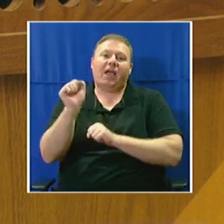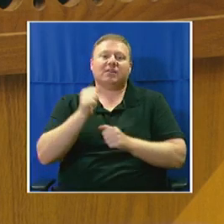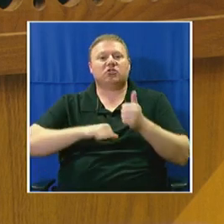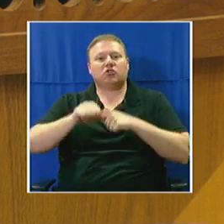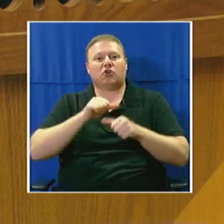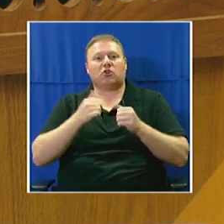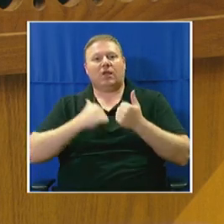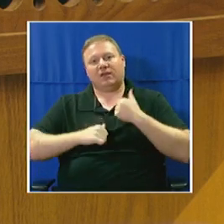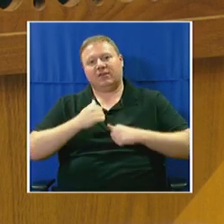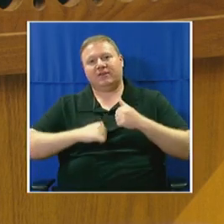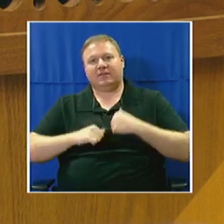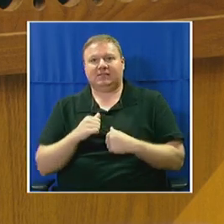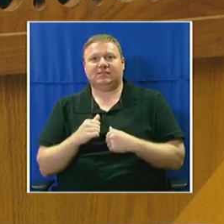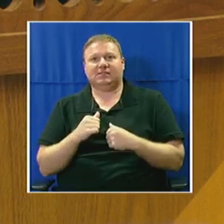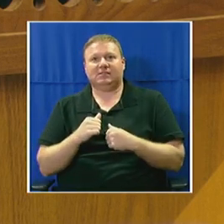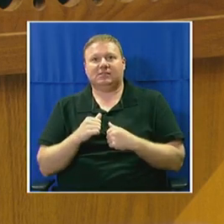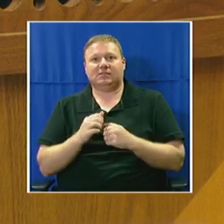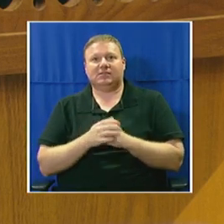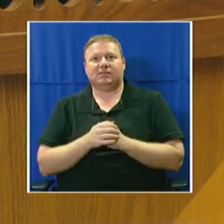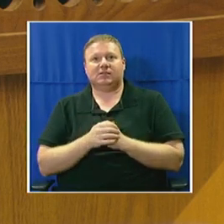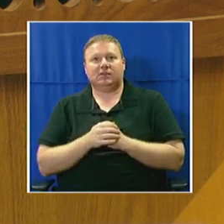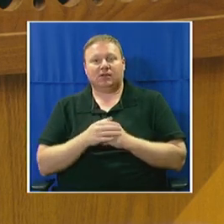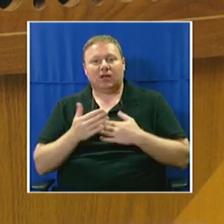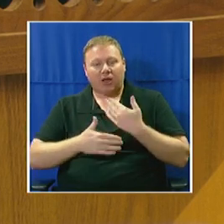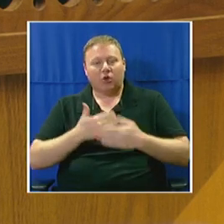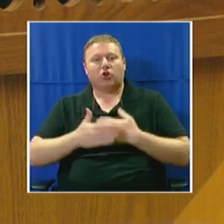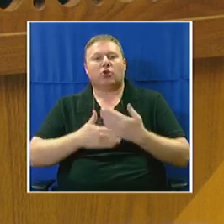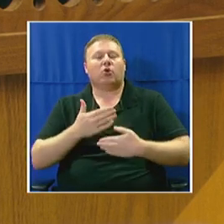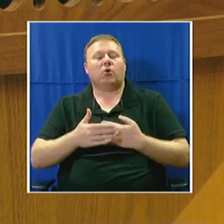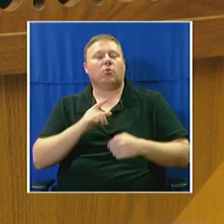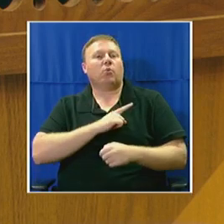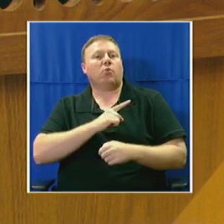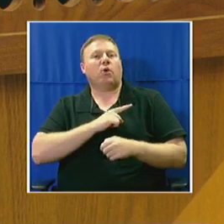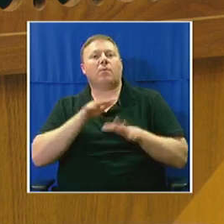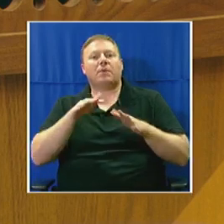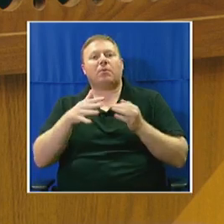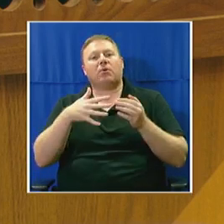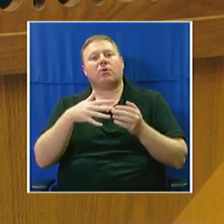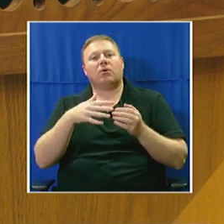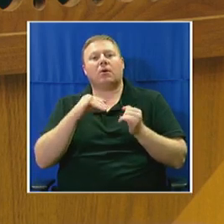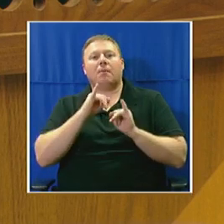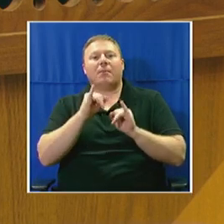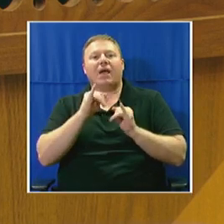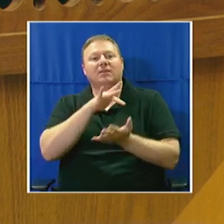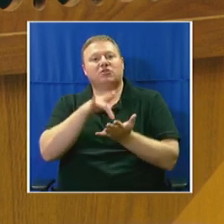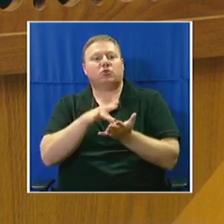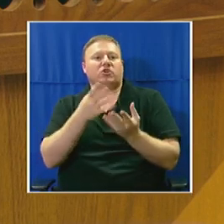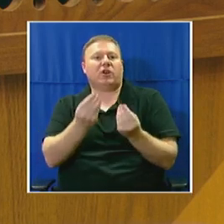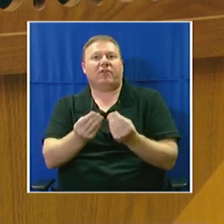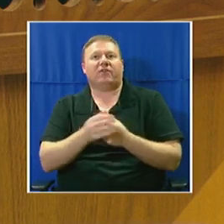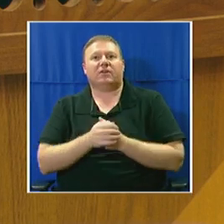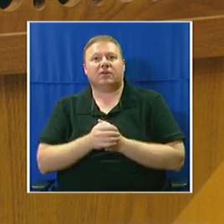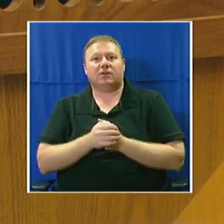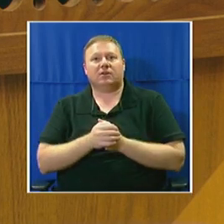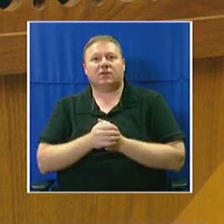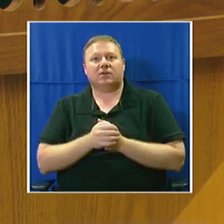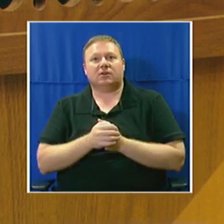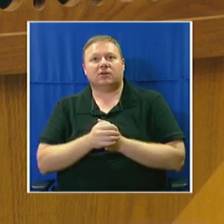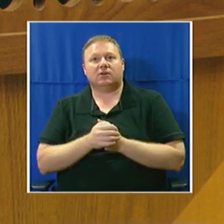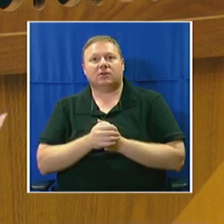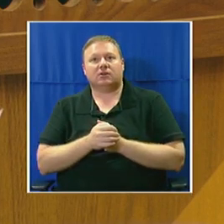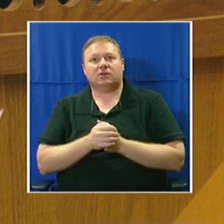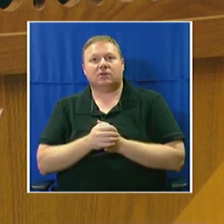of the root causes of the vulnerability of women this is so because we refuse to acknowledge that gender-based violence and